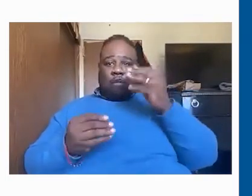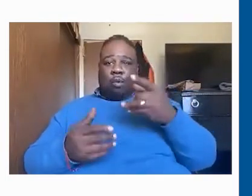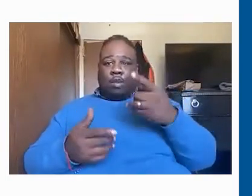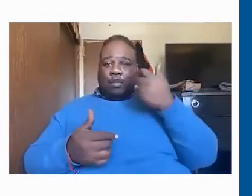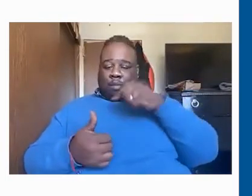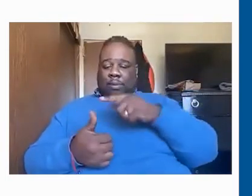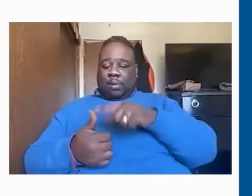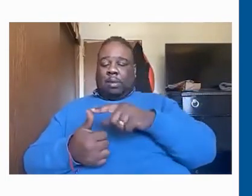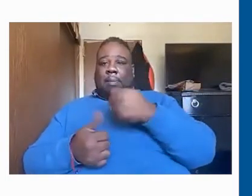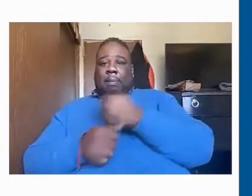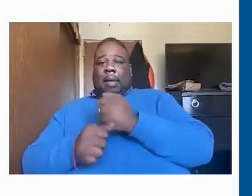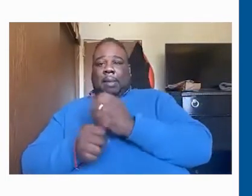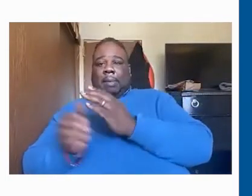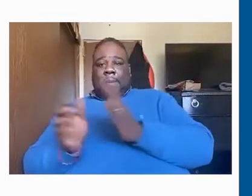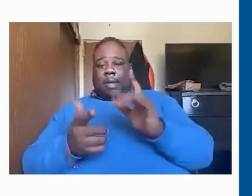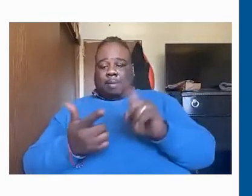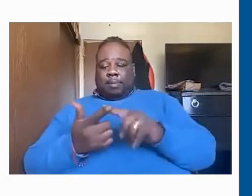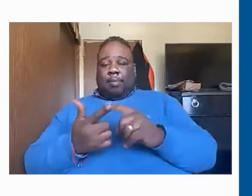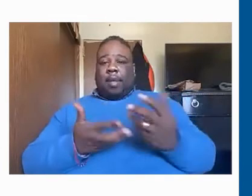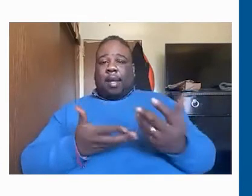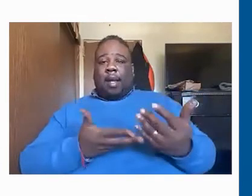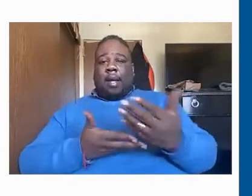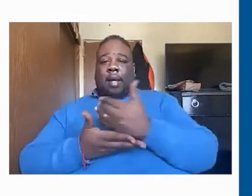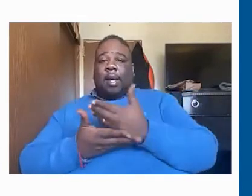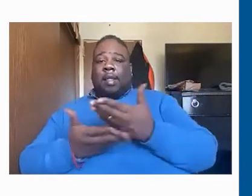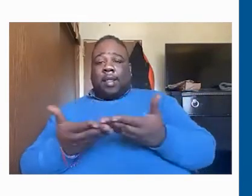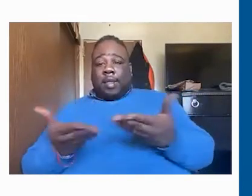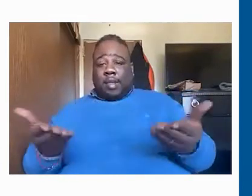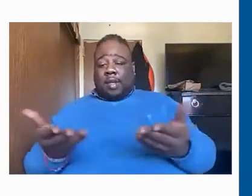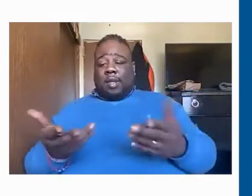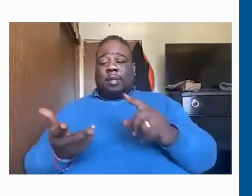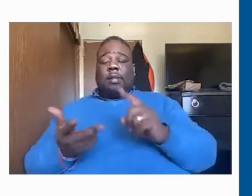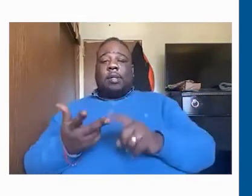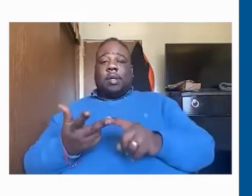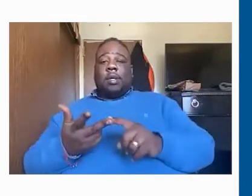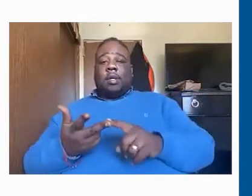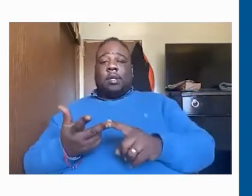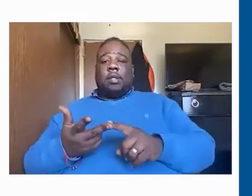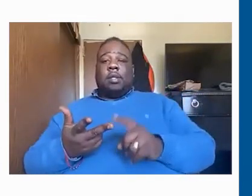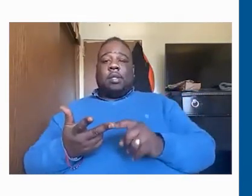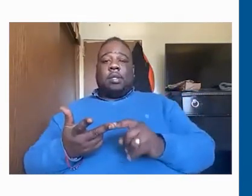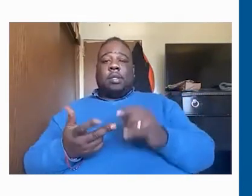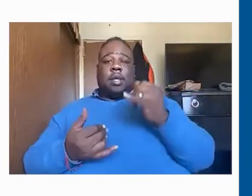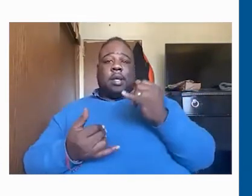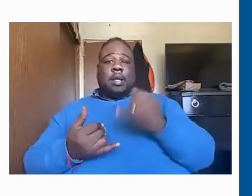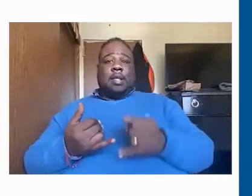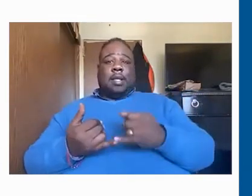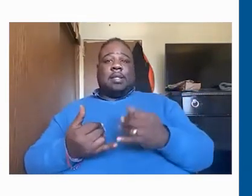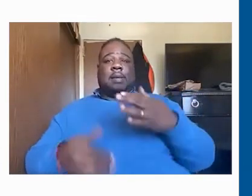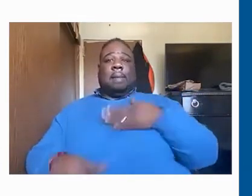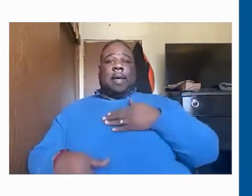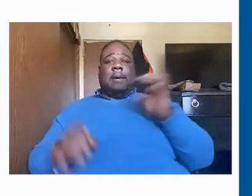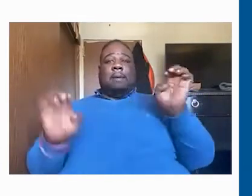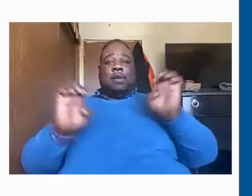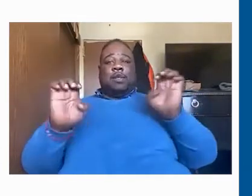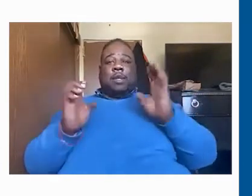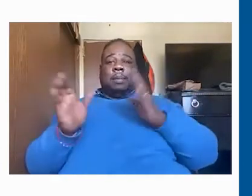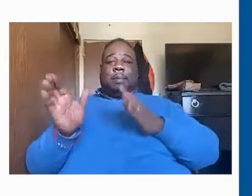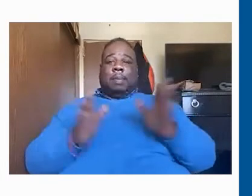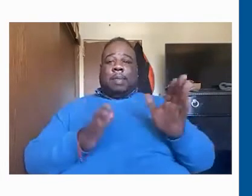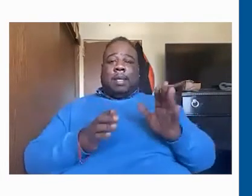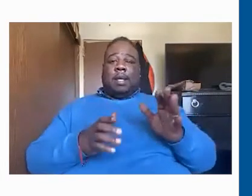and gathering supplies. Staying informed is the last section of the My Emergency Plan. And some of the programs that our